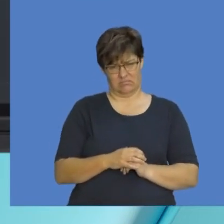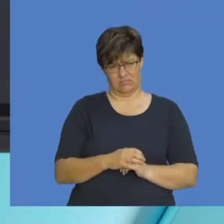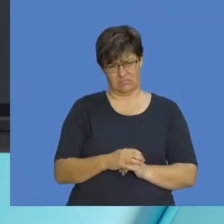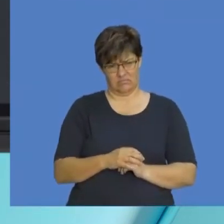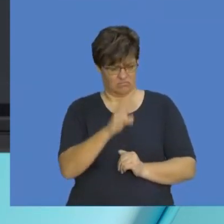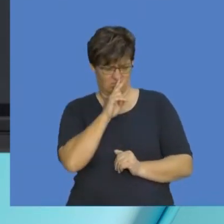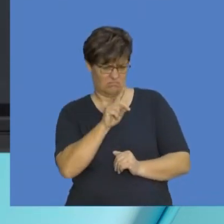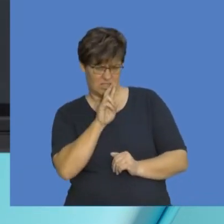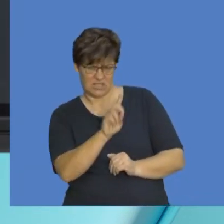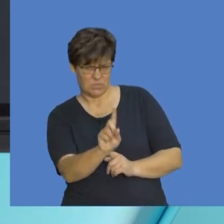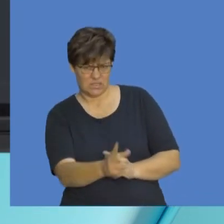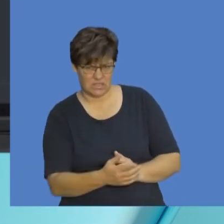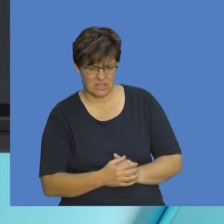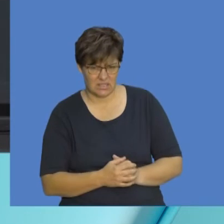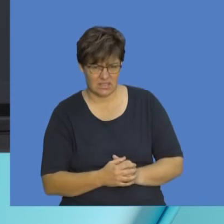What can you say?